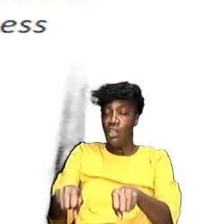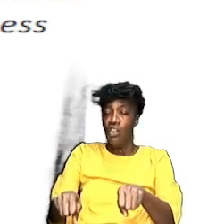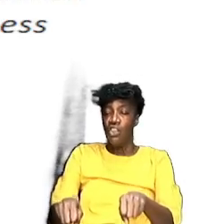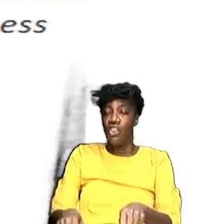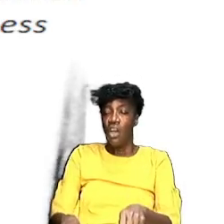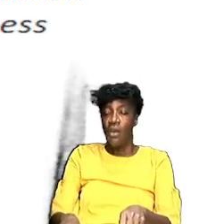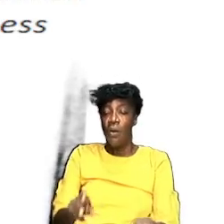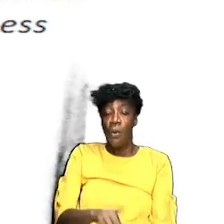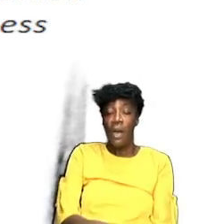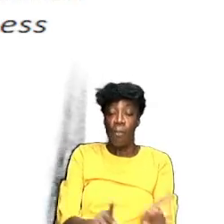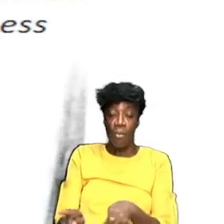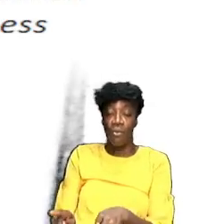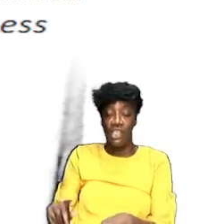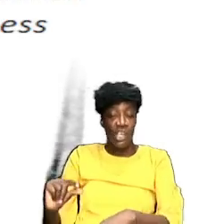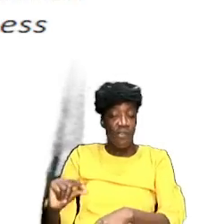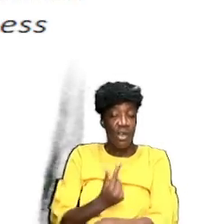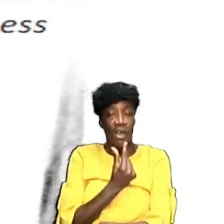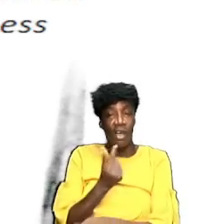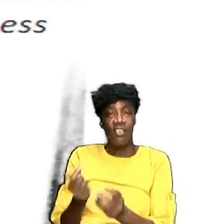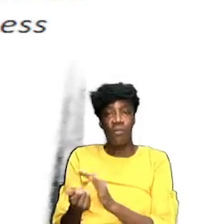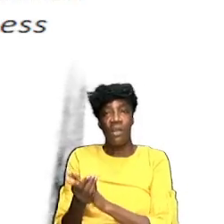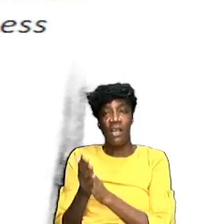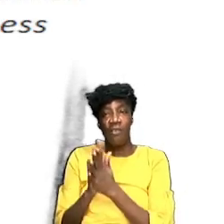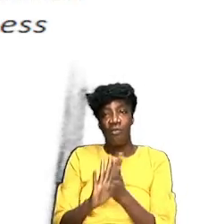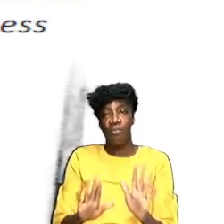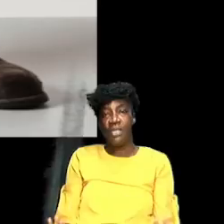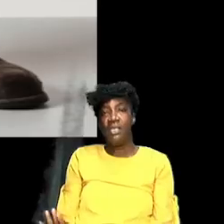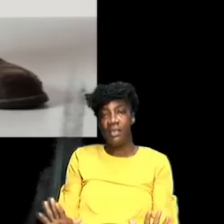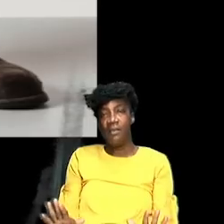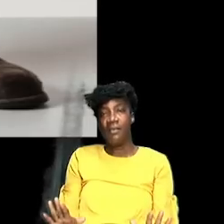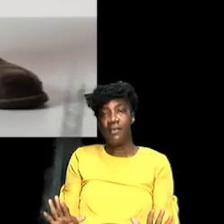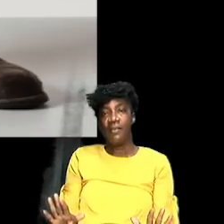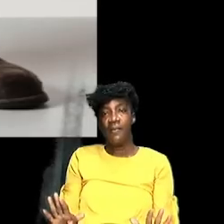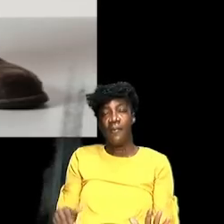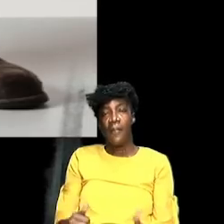of peace. Amen. So every